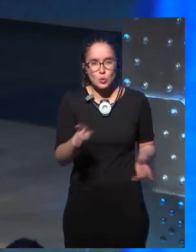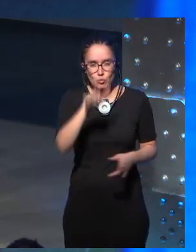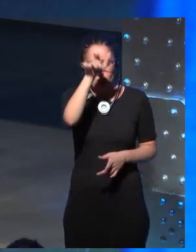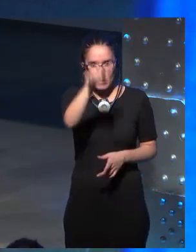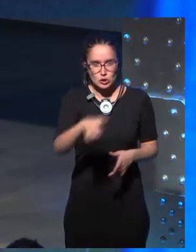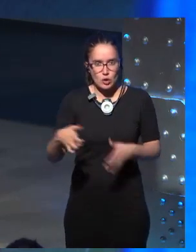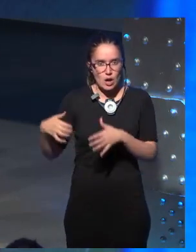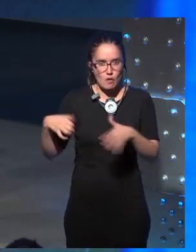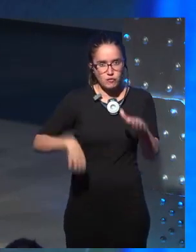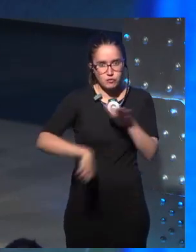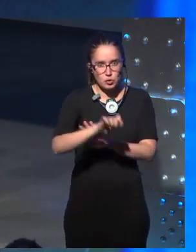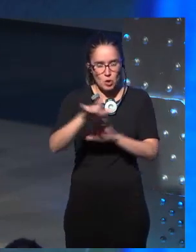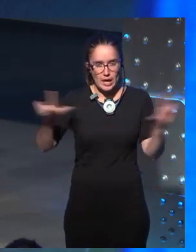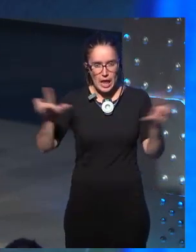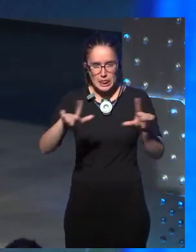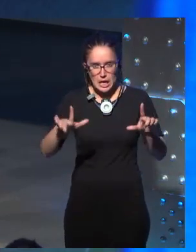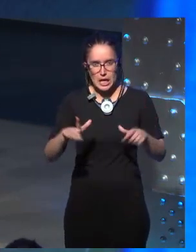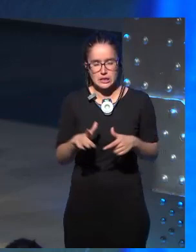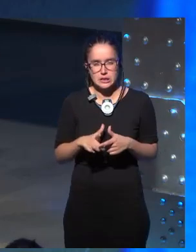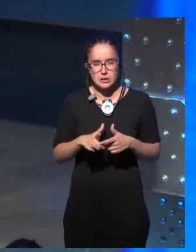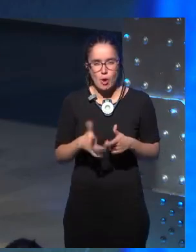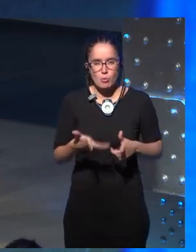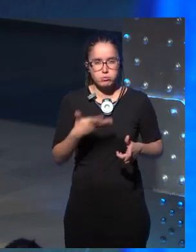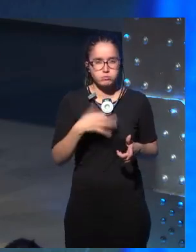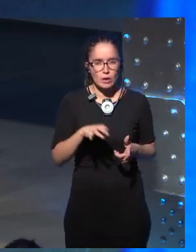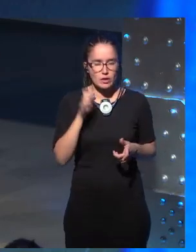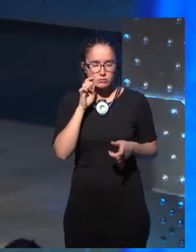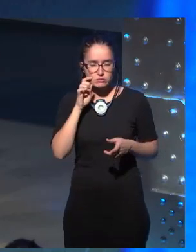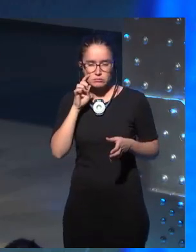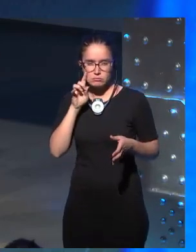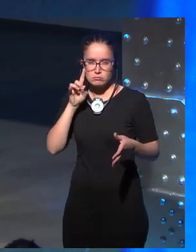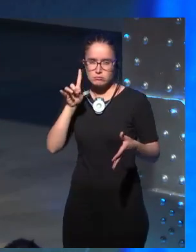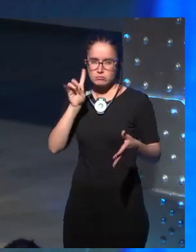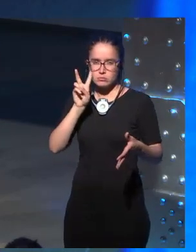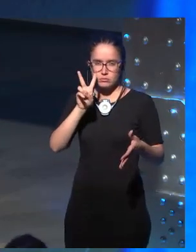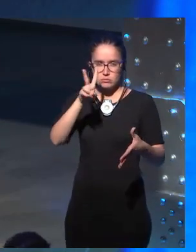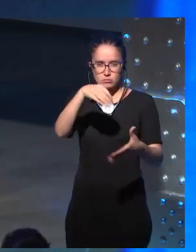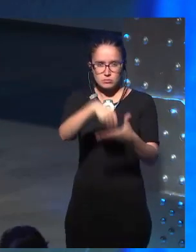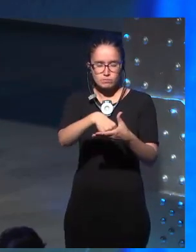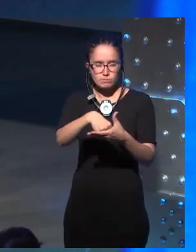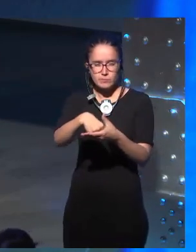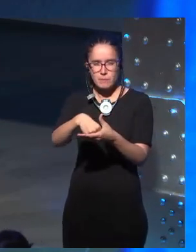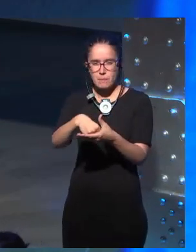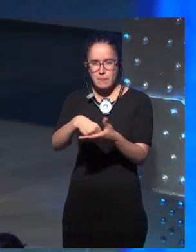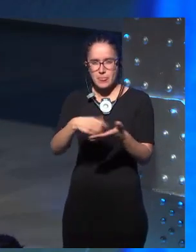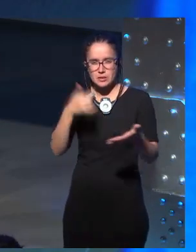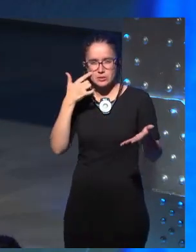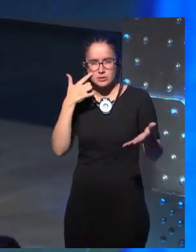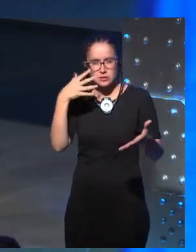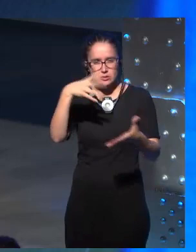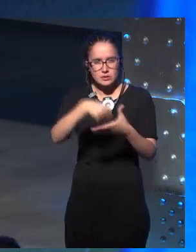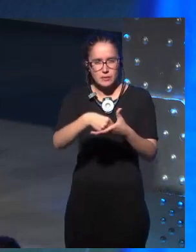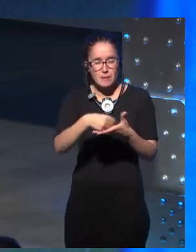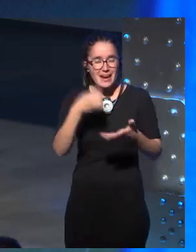television, you can project yourself into what you would become if you were a football player. You can see